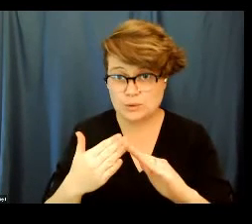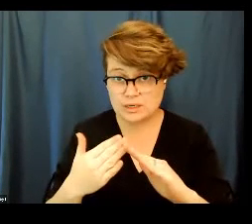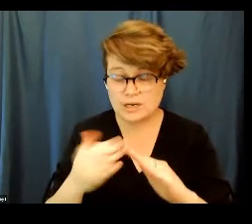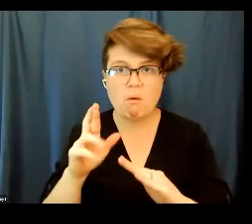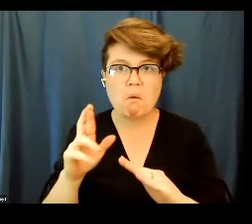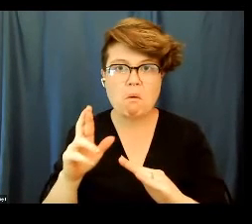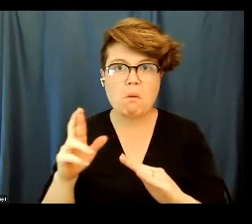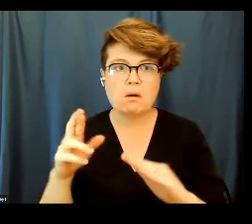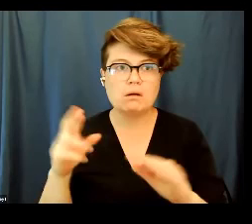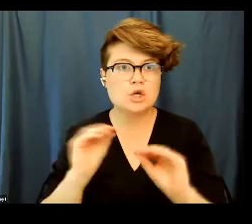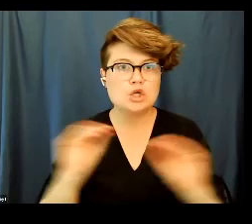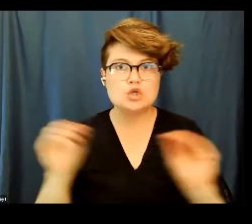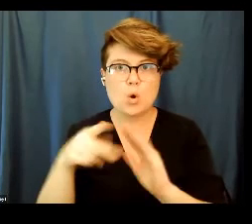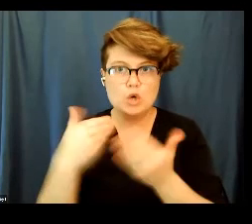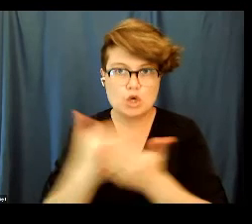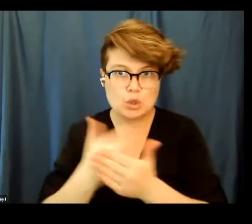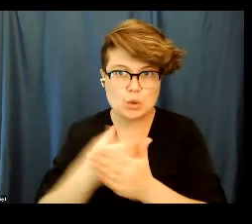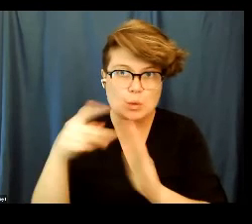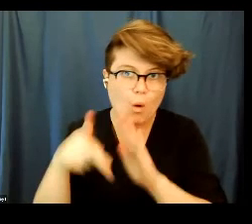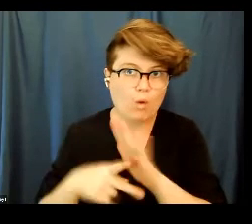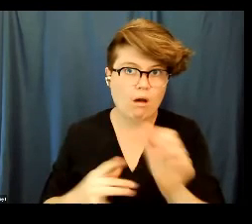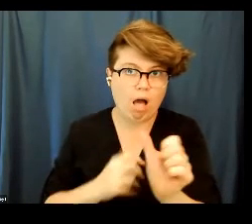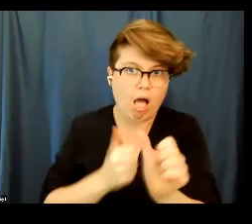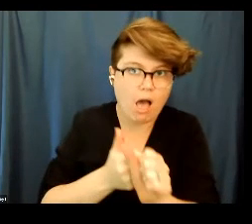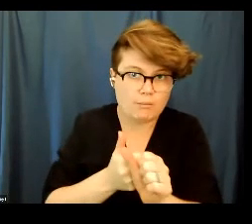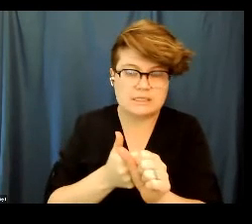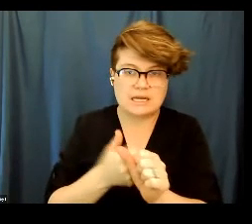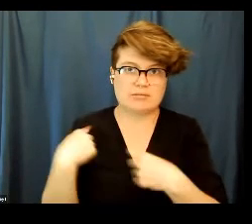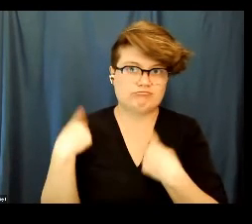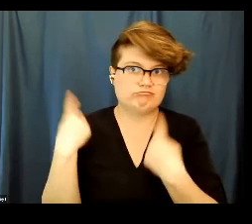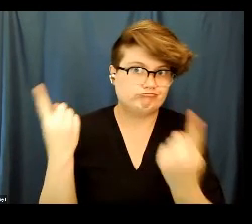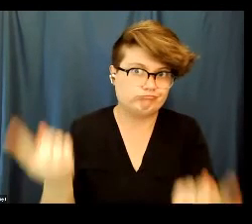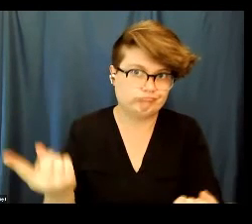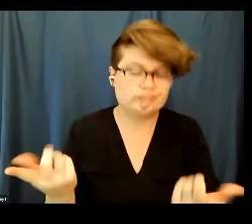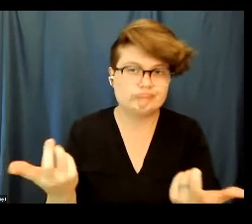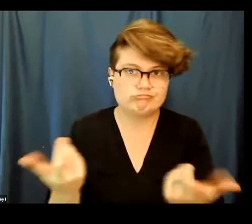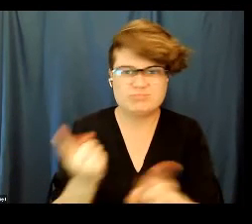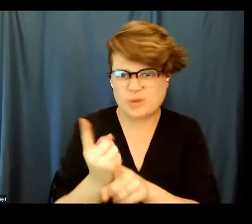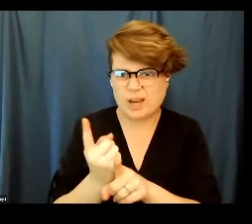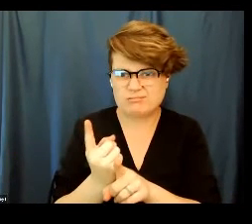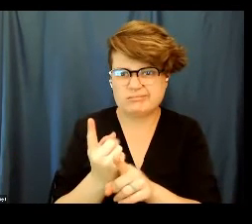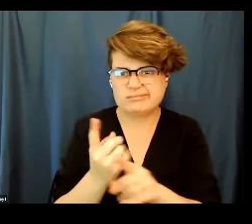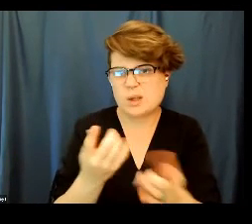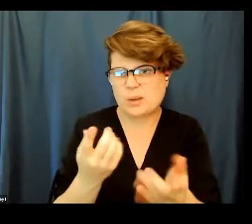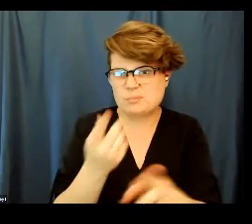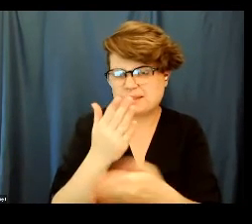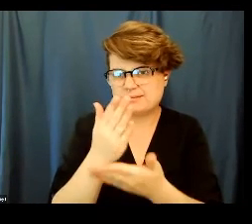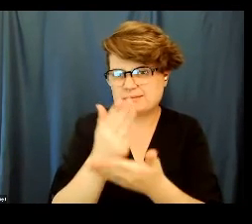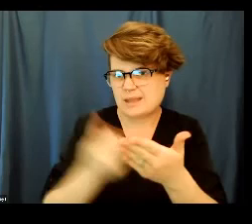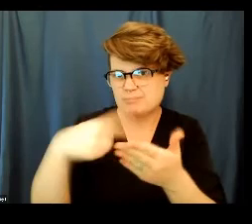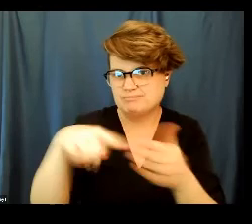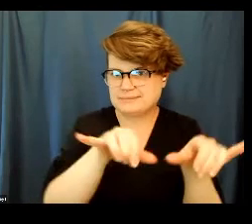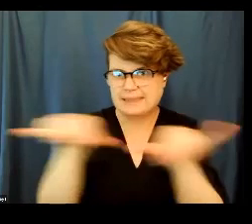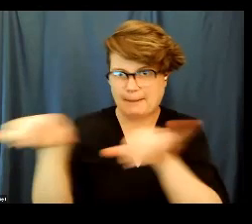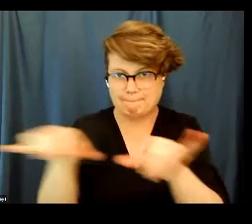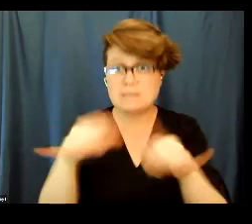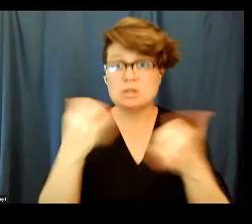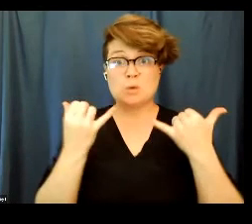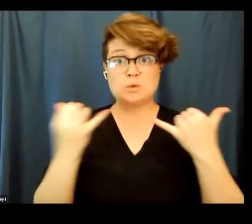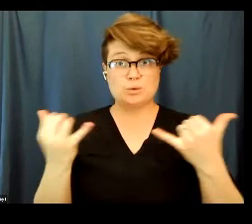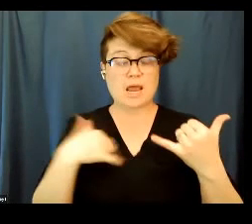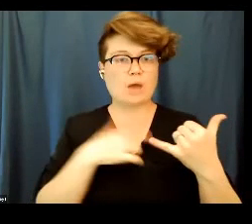been a new protocol or an updated protocol in a while, right? And so today we are really going to focus